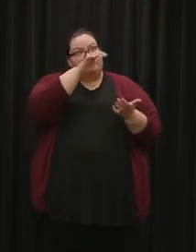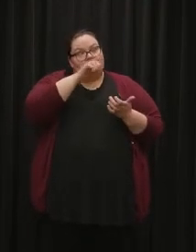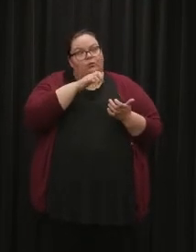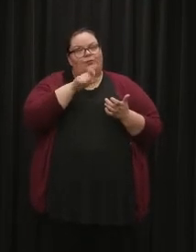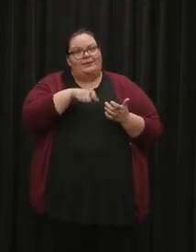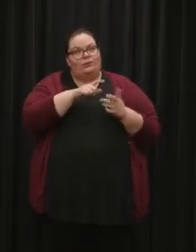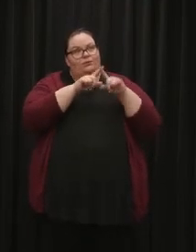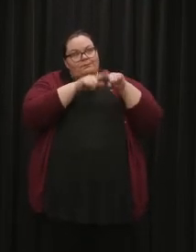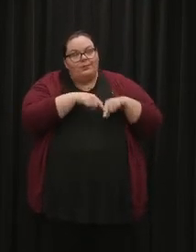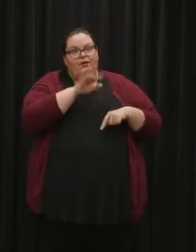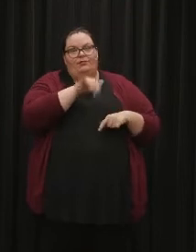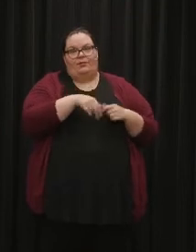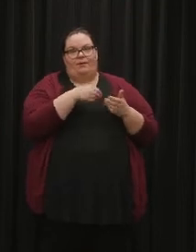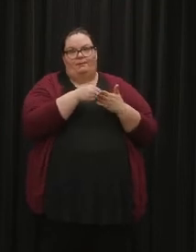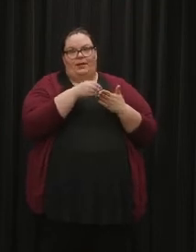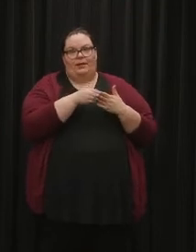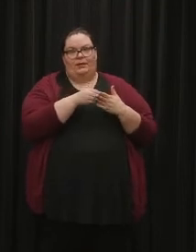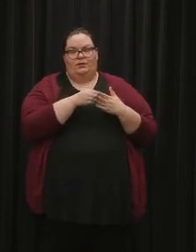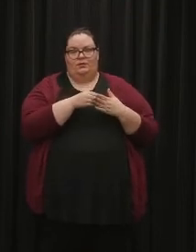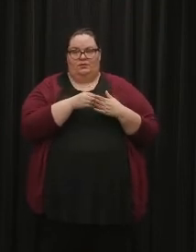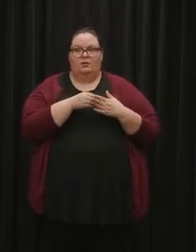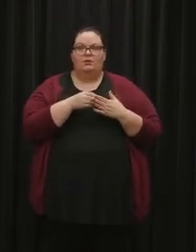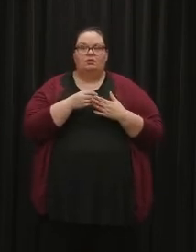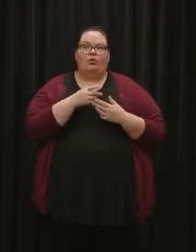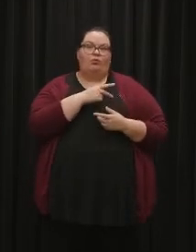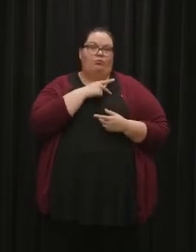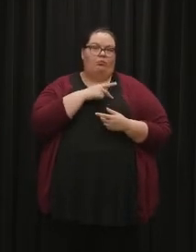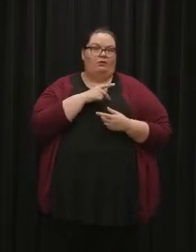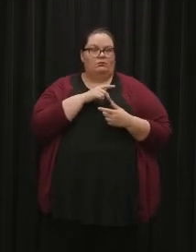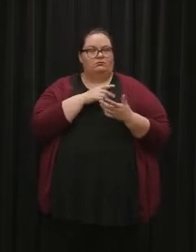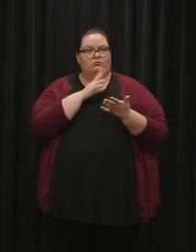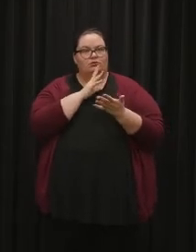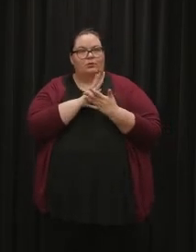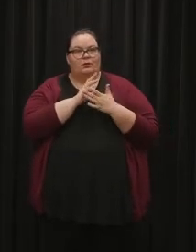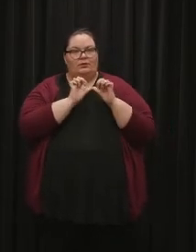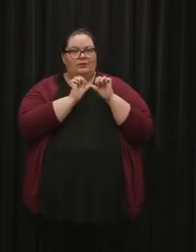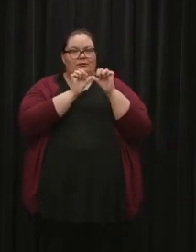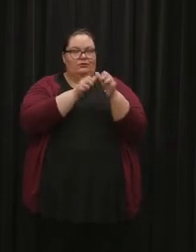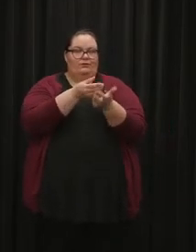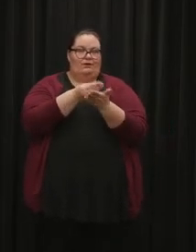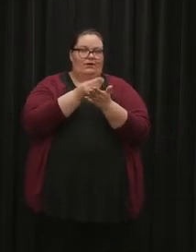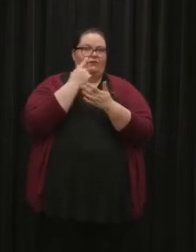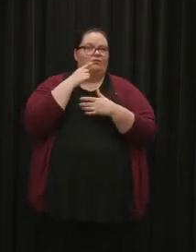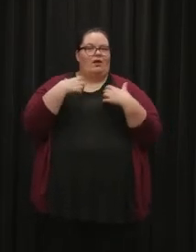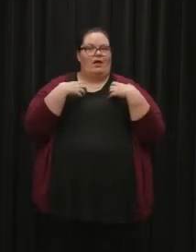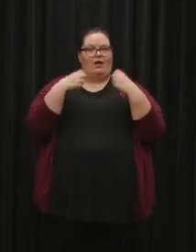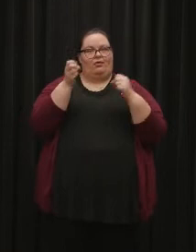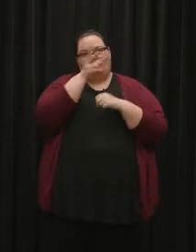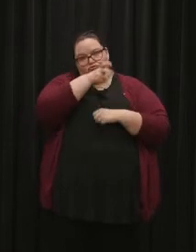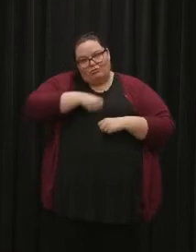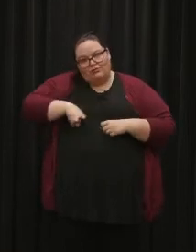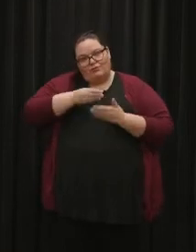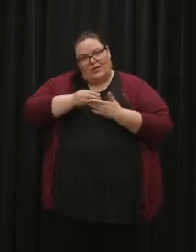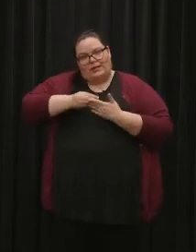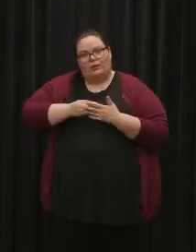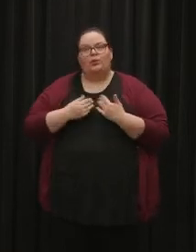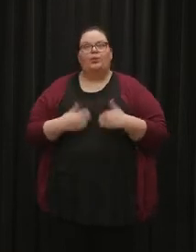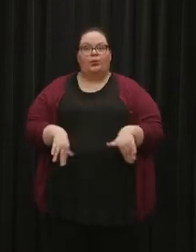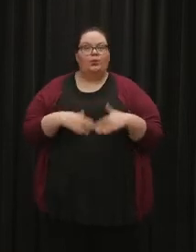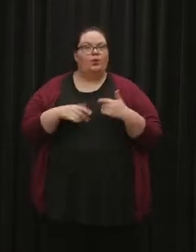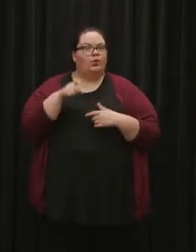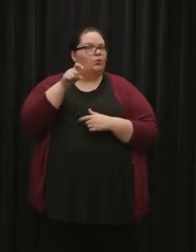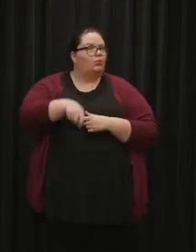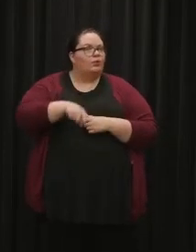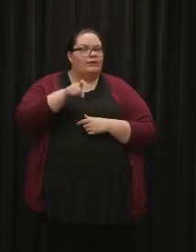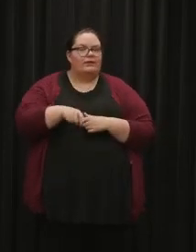been talking about and united on the continuous funding for the health transfers, because we need to